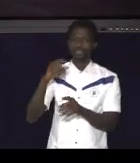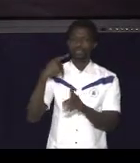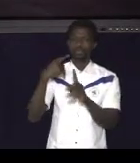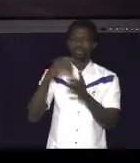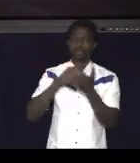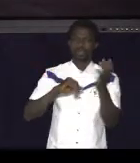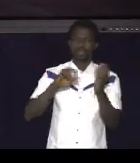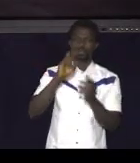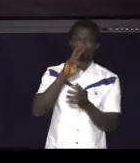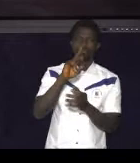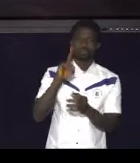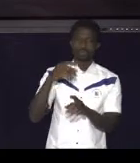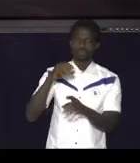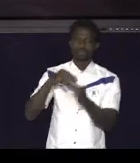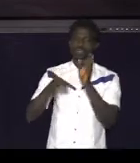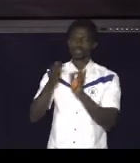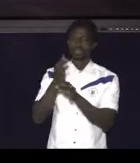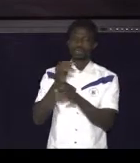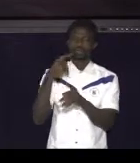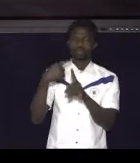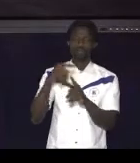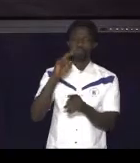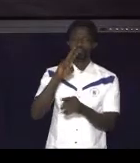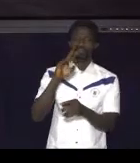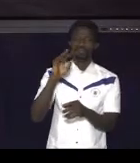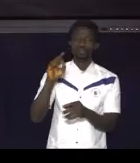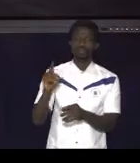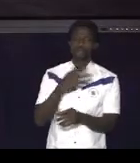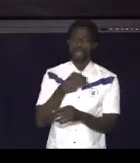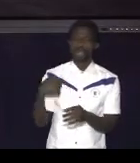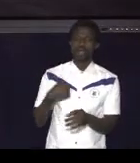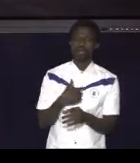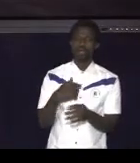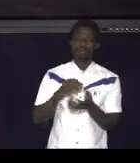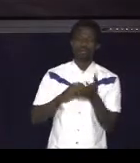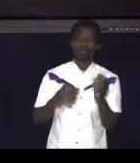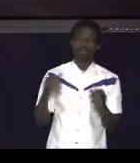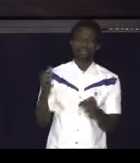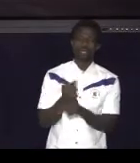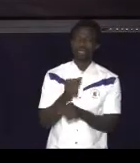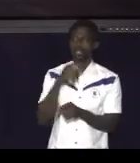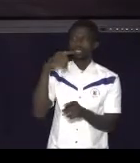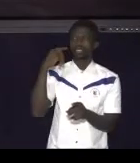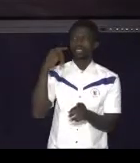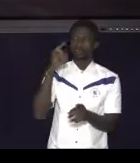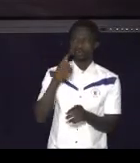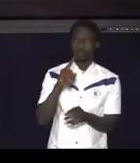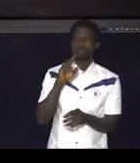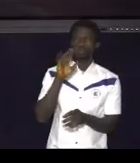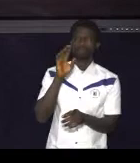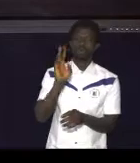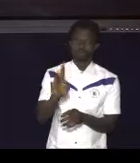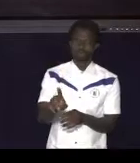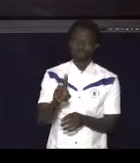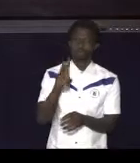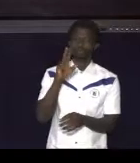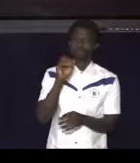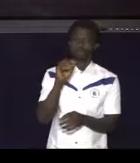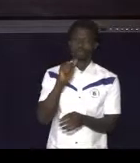21, and then we do the subtraction and we get 120. I trust that you got that. And that's simply it. A